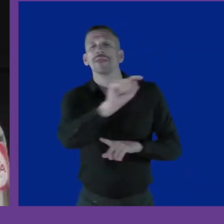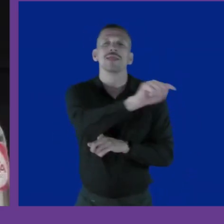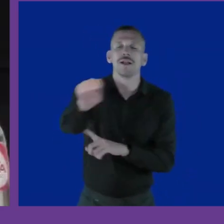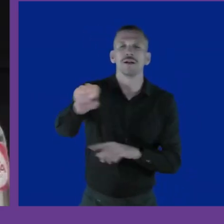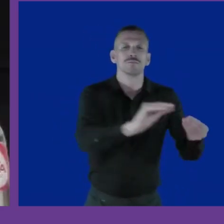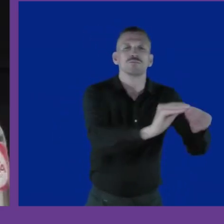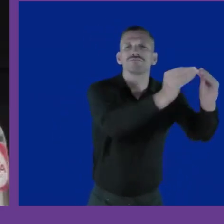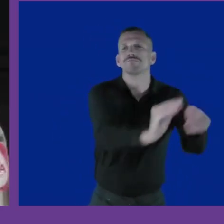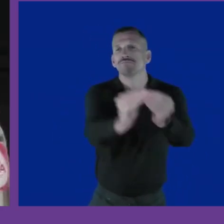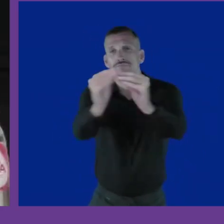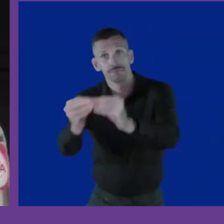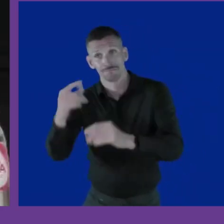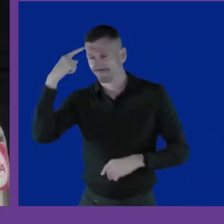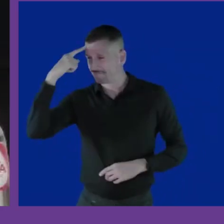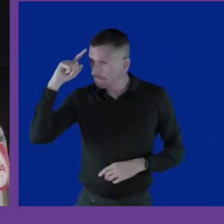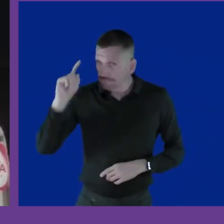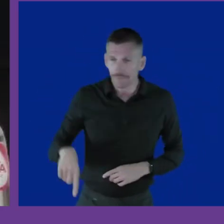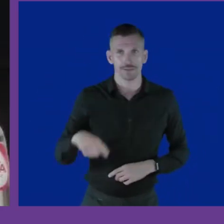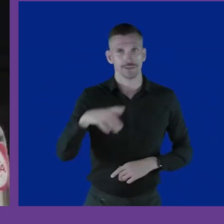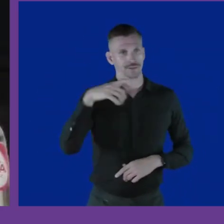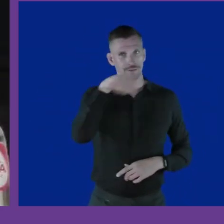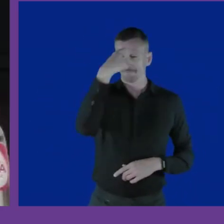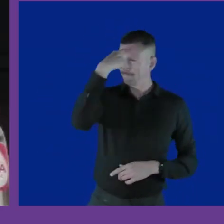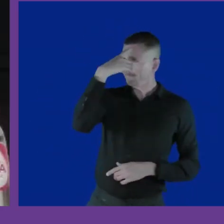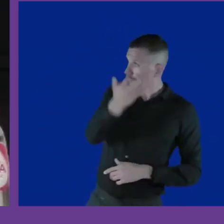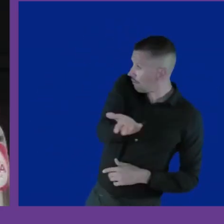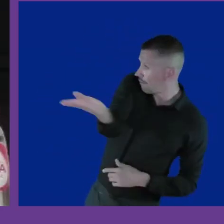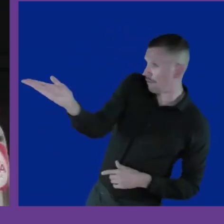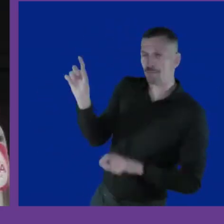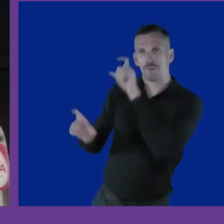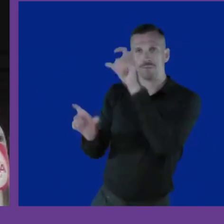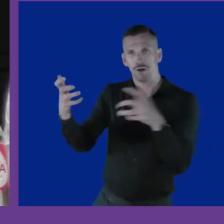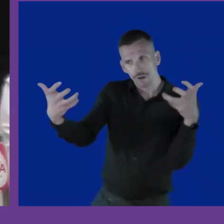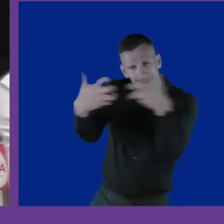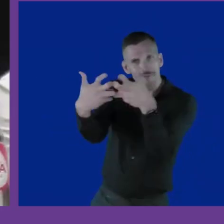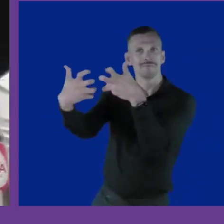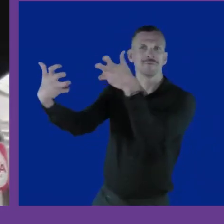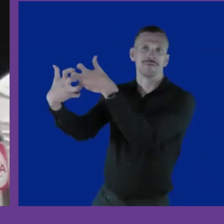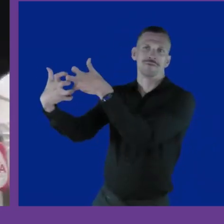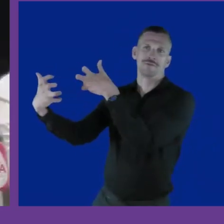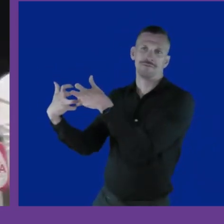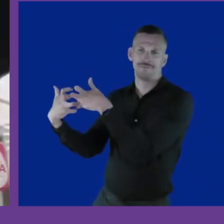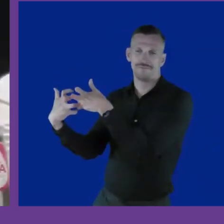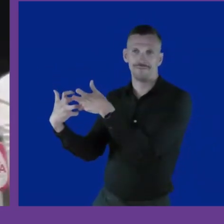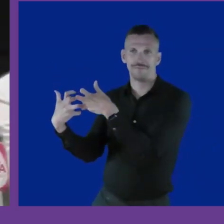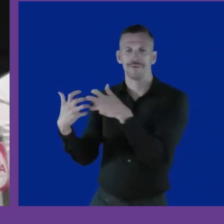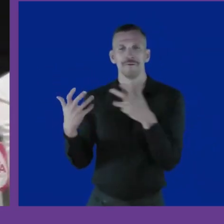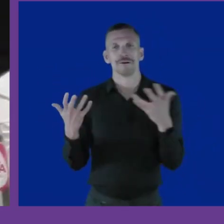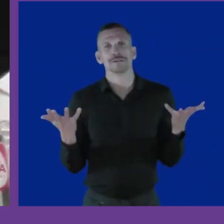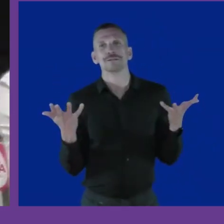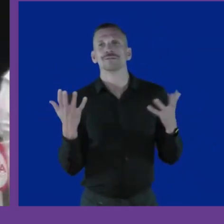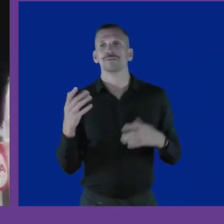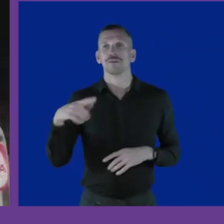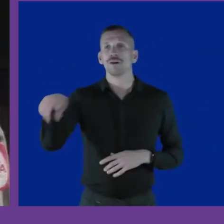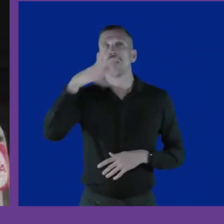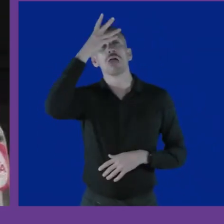And we've been talking a lot about how to make things accessible for people with visual impairment now, but I would also like to remind a